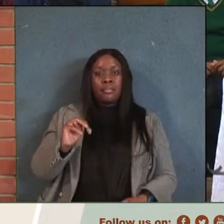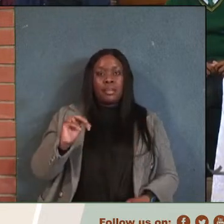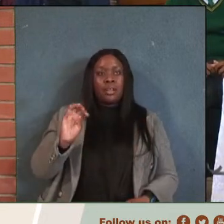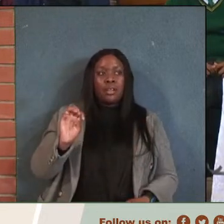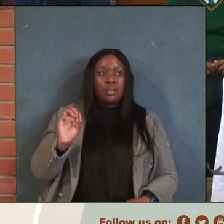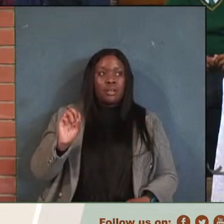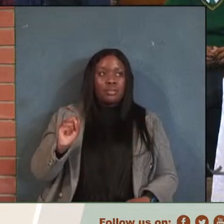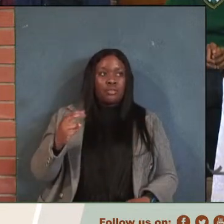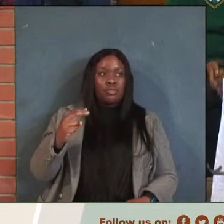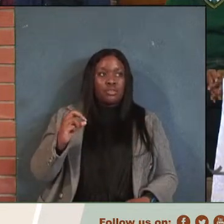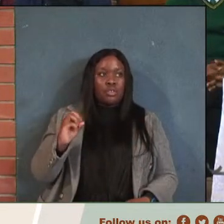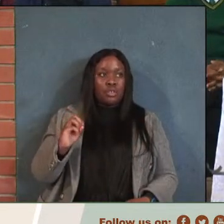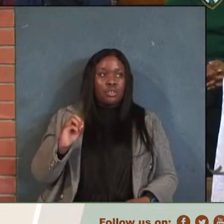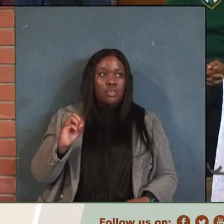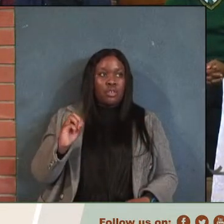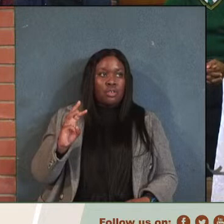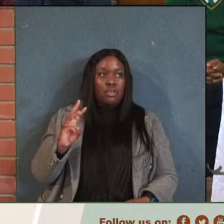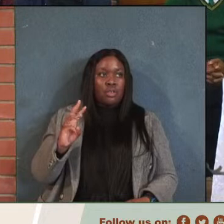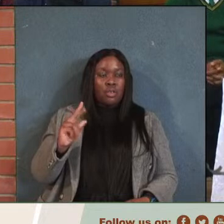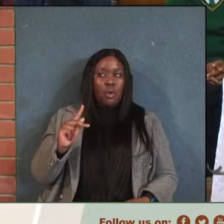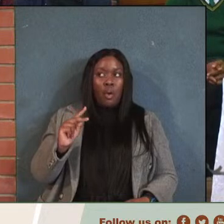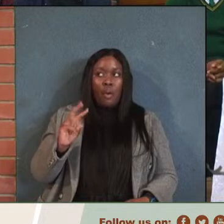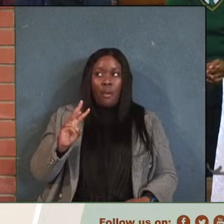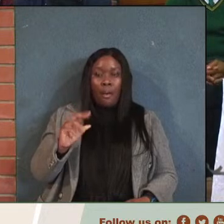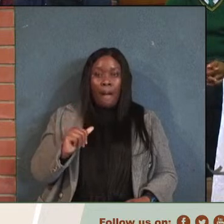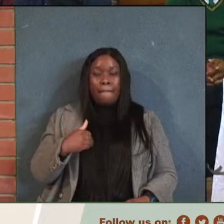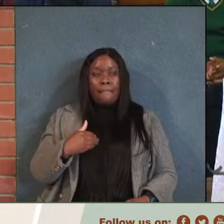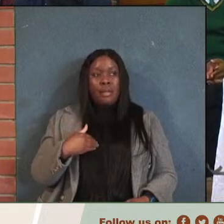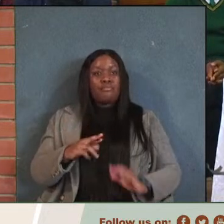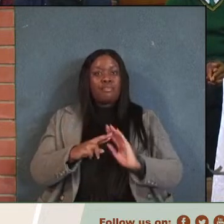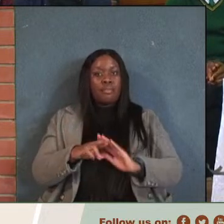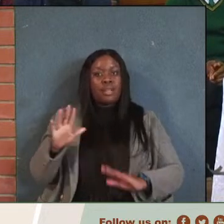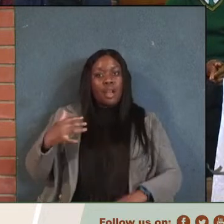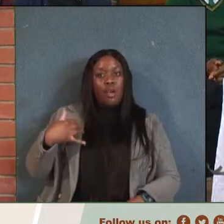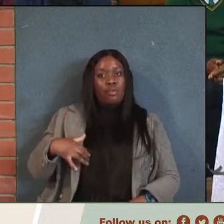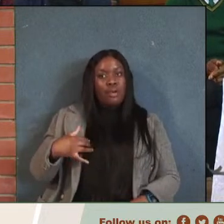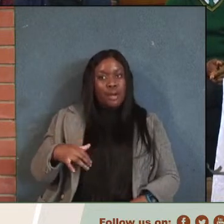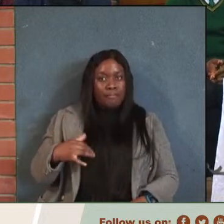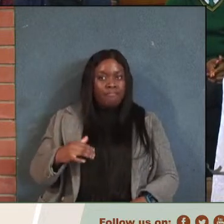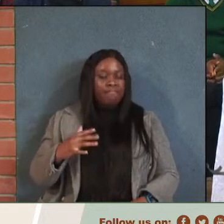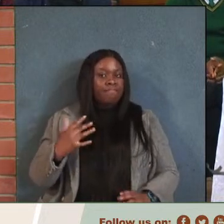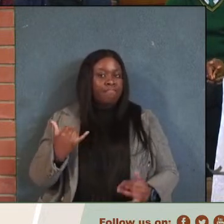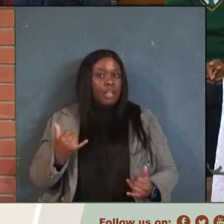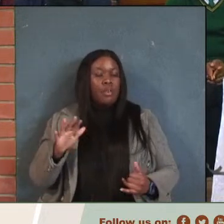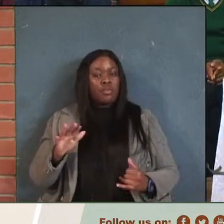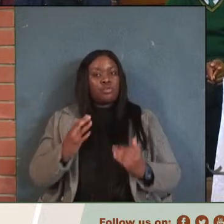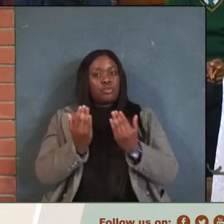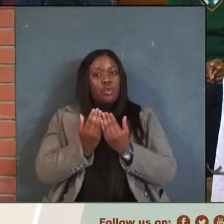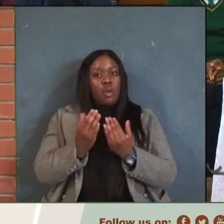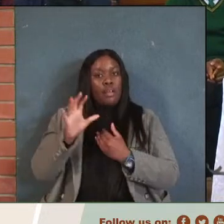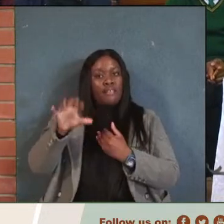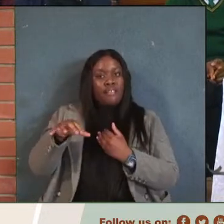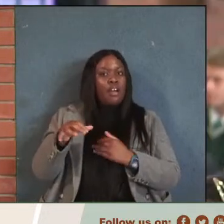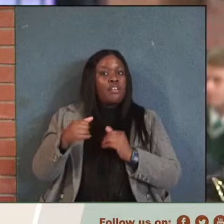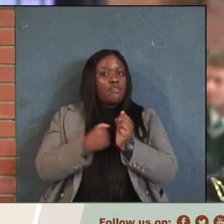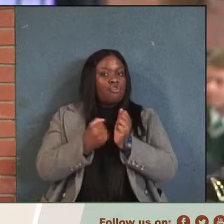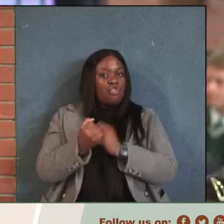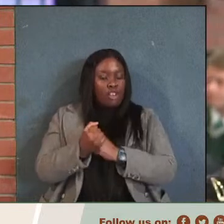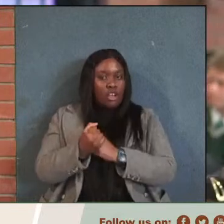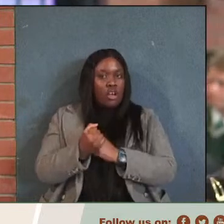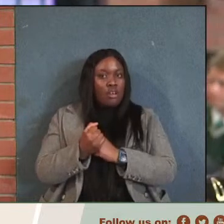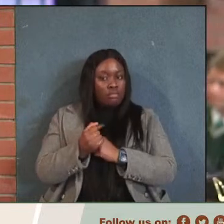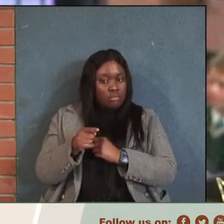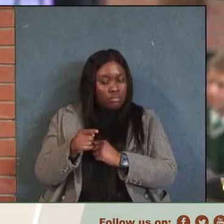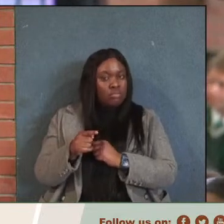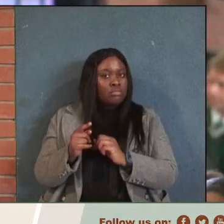Commission 2 representing the Ekurhuleni region. What can be done to address the issue of school infrastructure? Well, we need to stop learners from vandalizing the